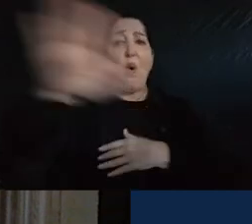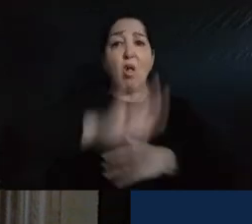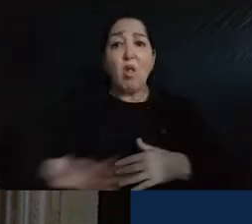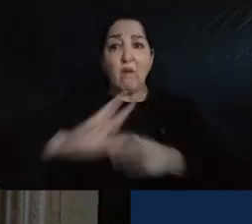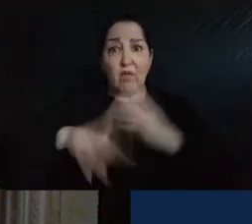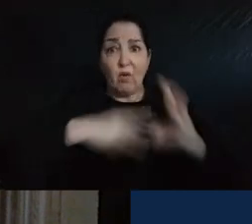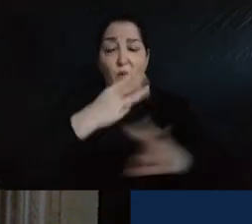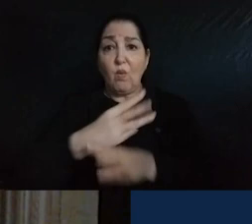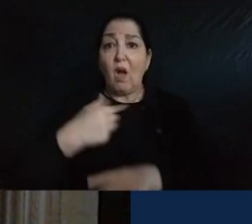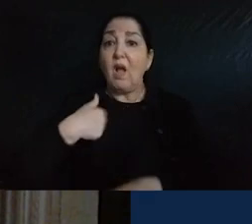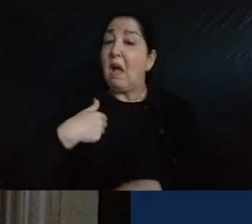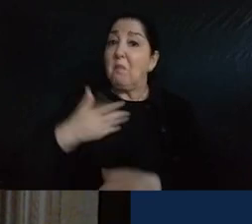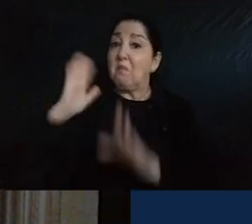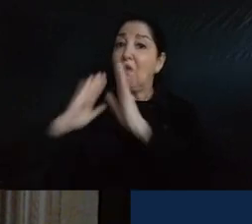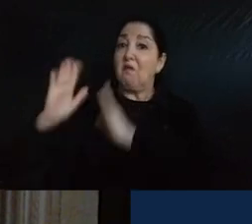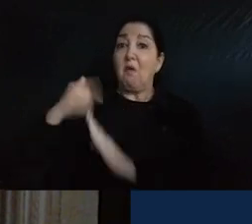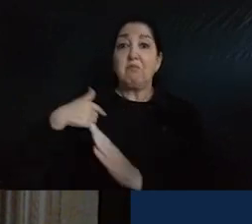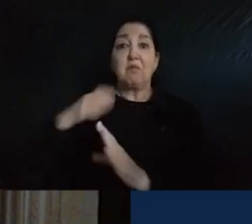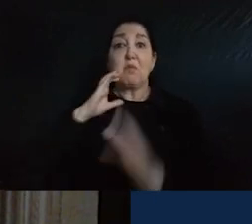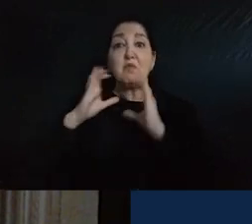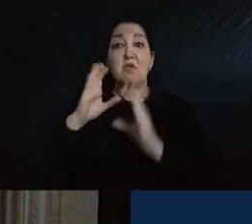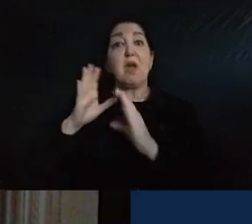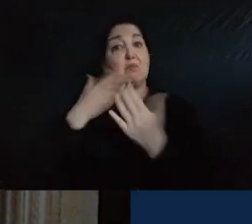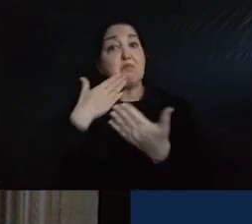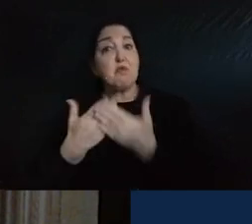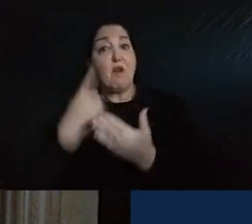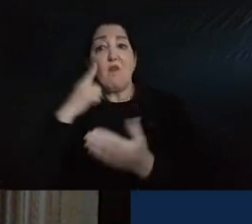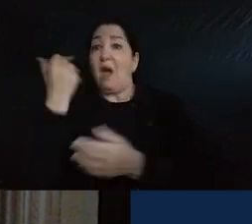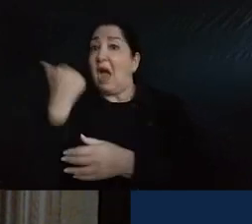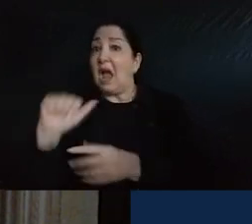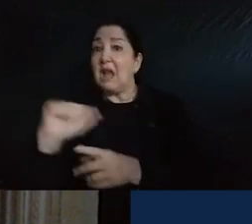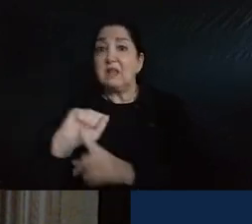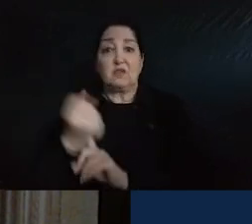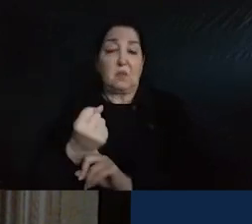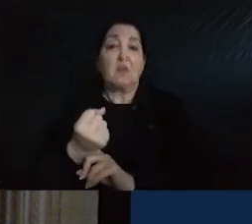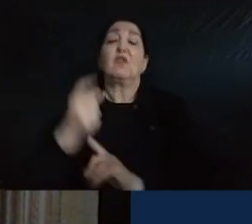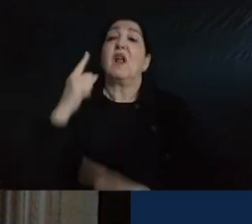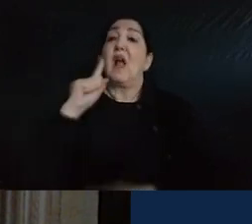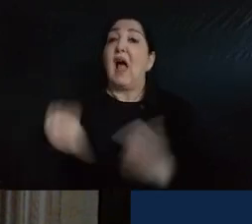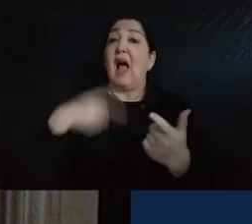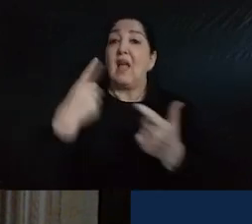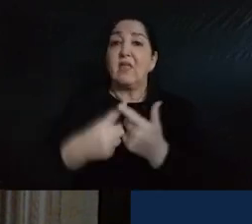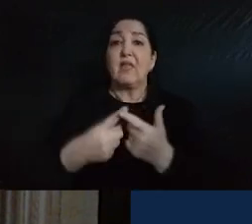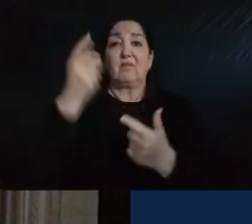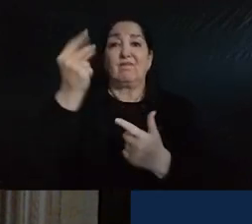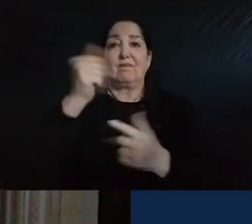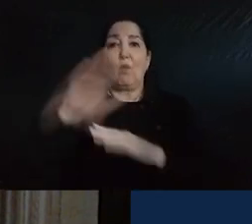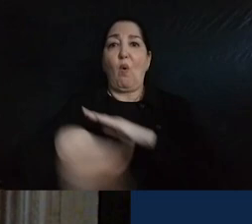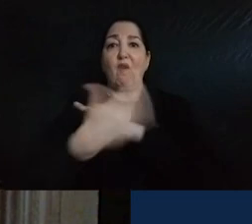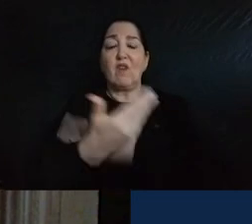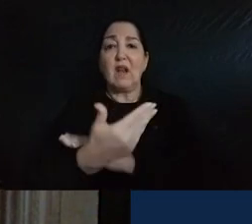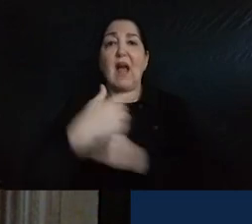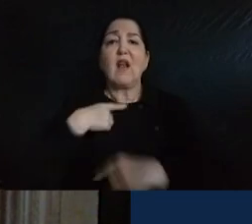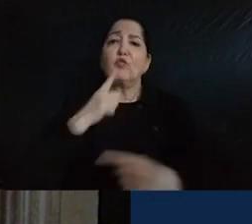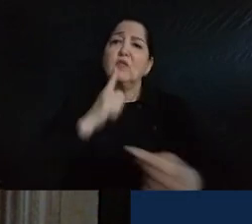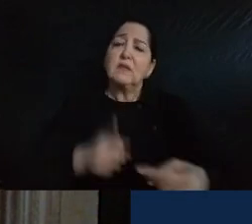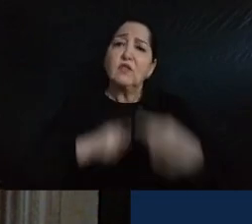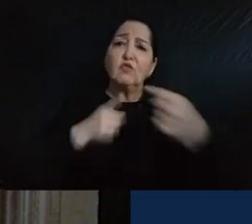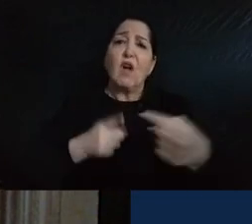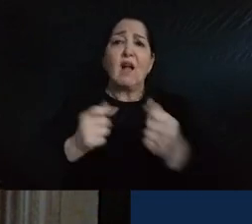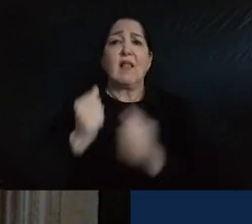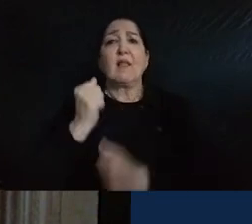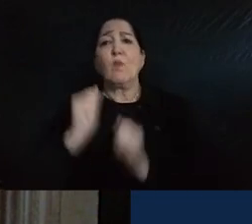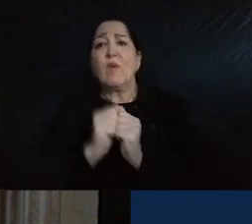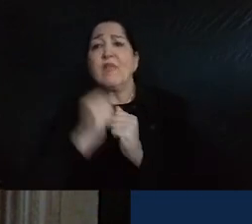gone from being able to communicate well in almost any situation to really struggling to hear what the person wearing the face mask is